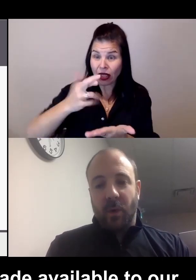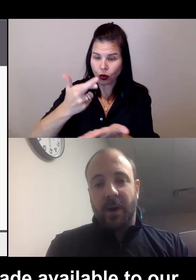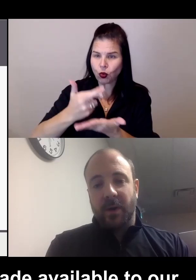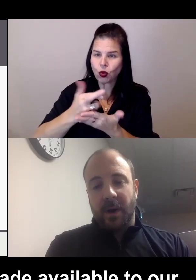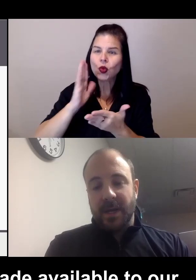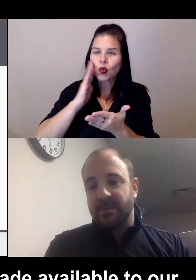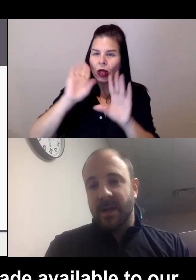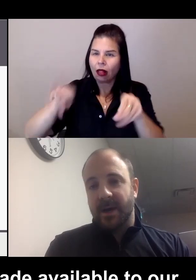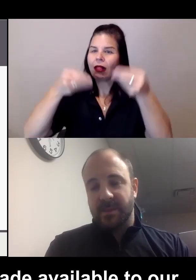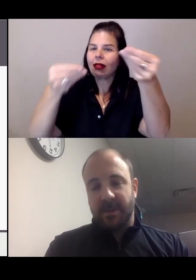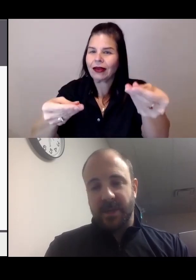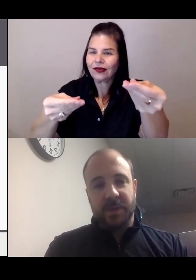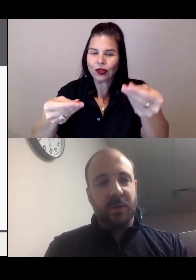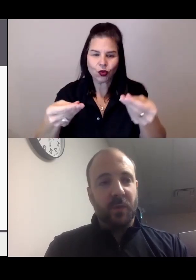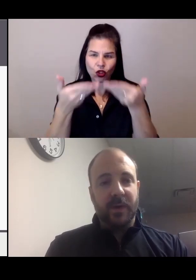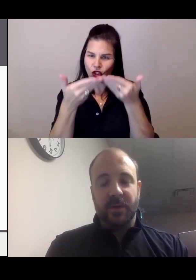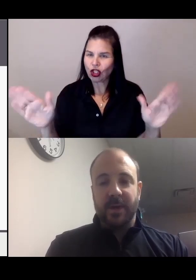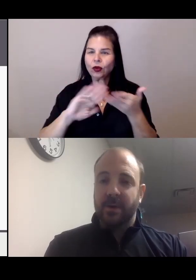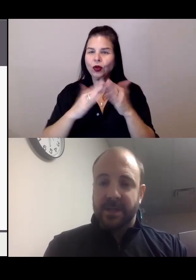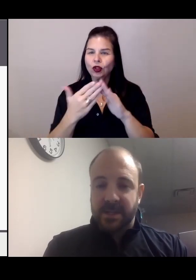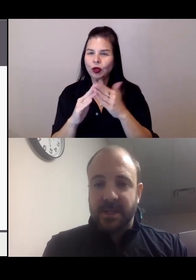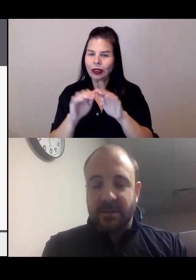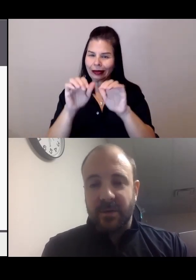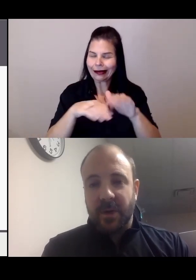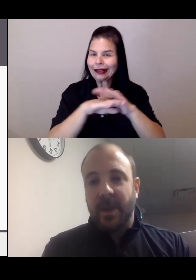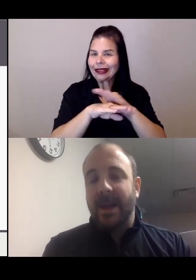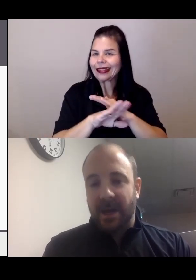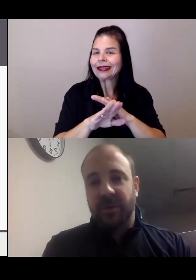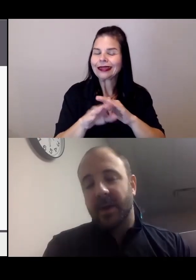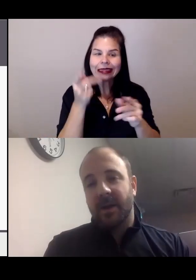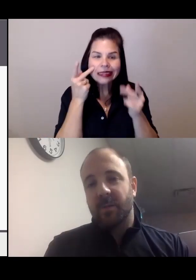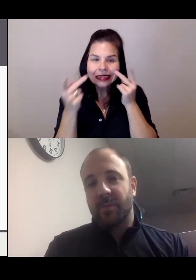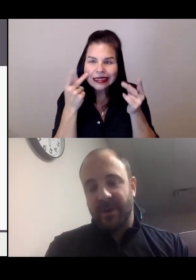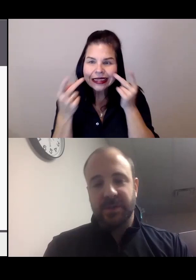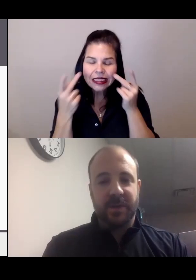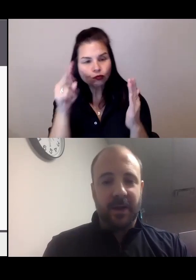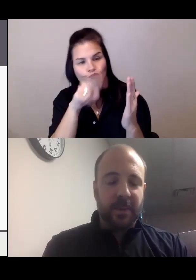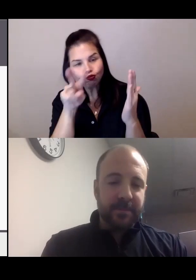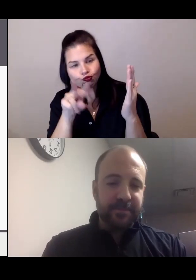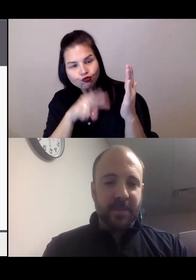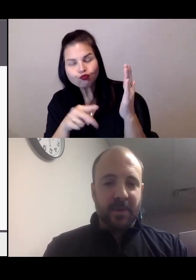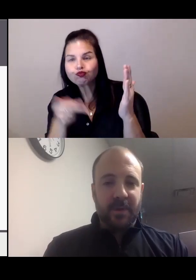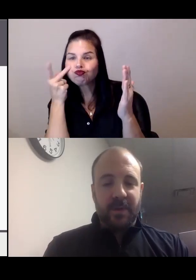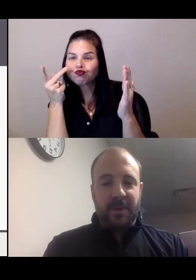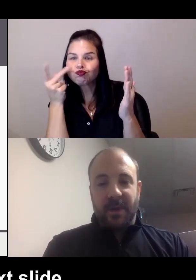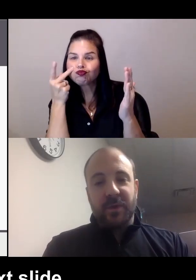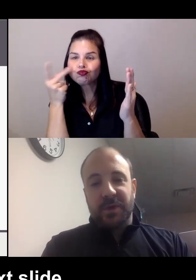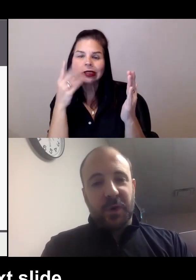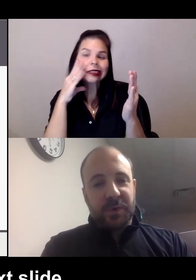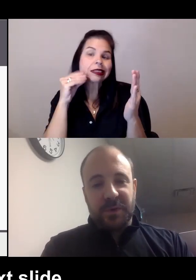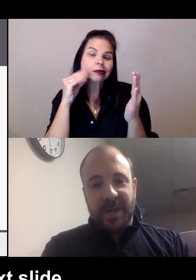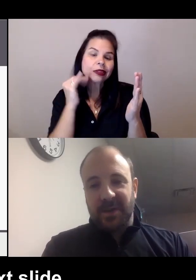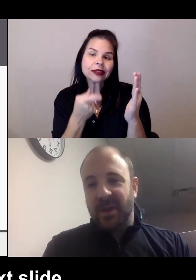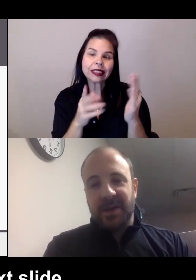and their work on each of the items I mentioned was not only extensive, but excellent and of a professional caliber. And if we